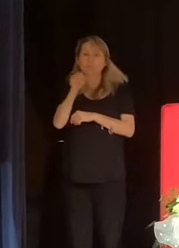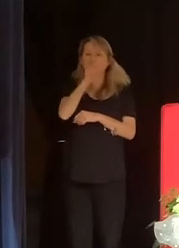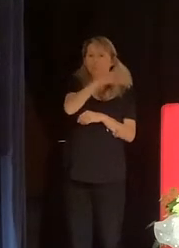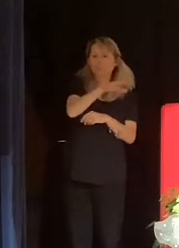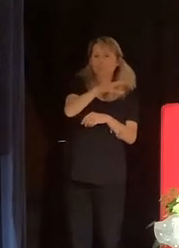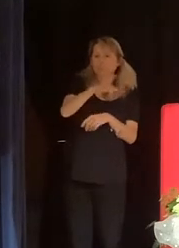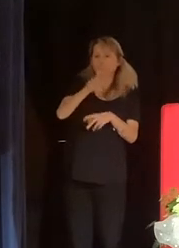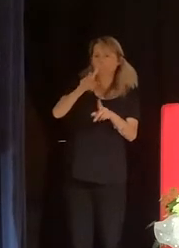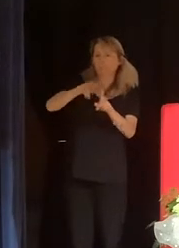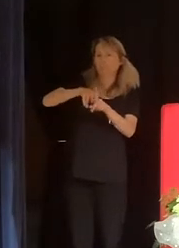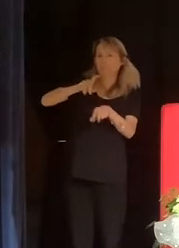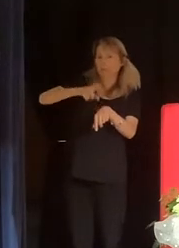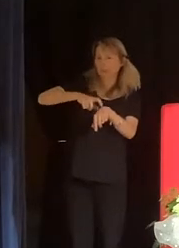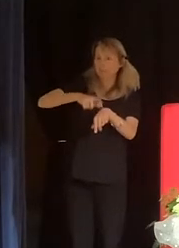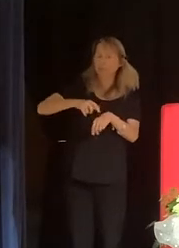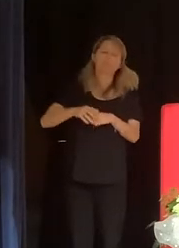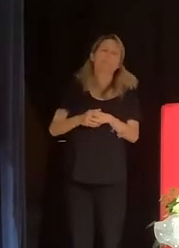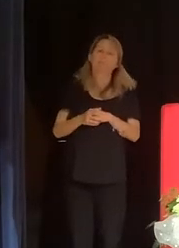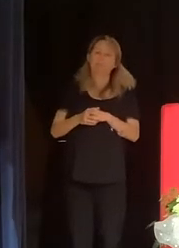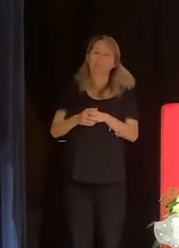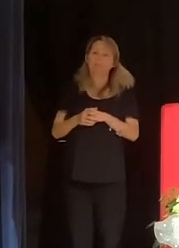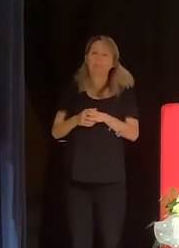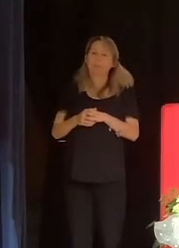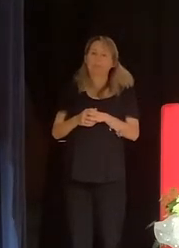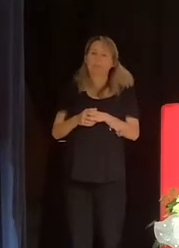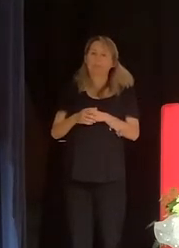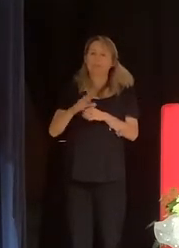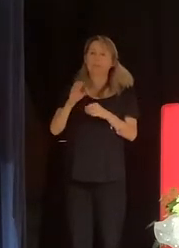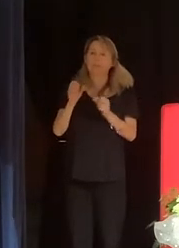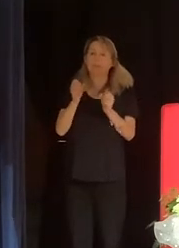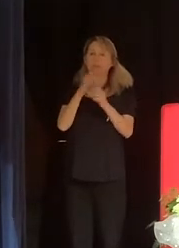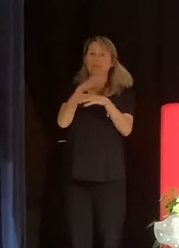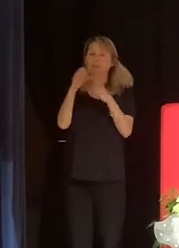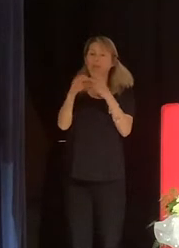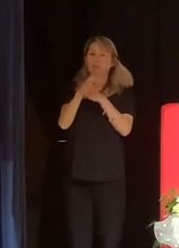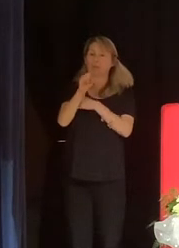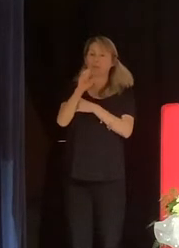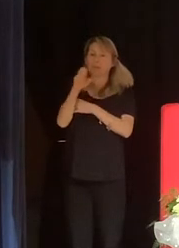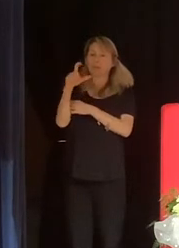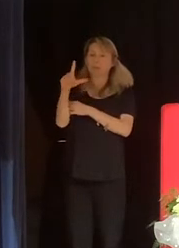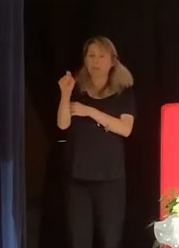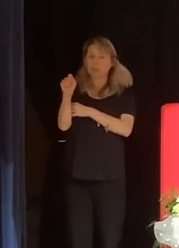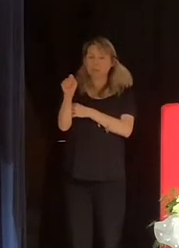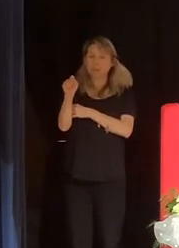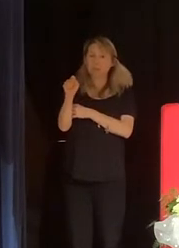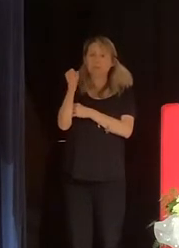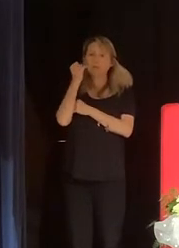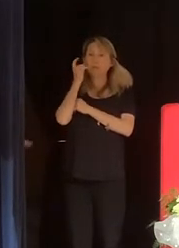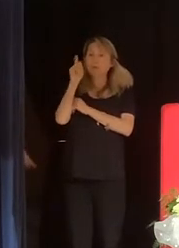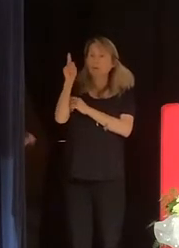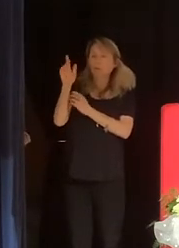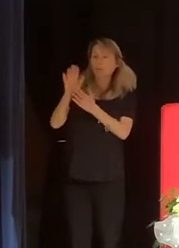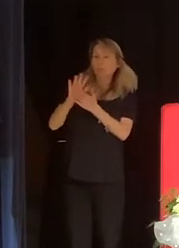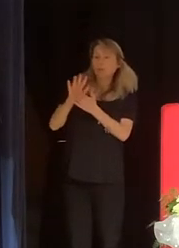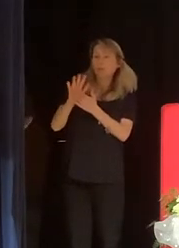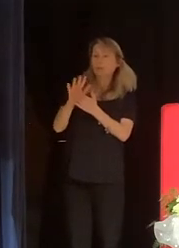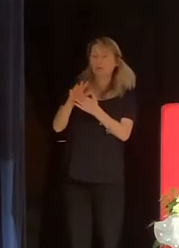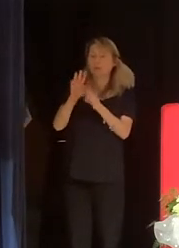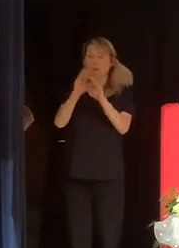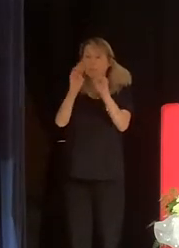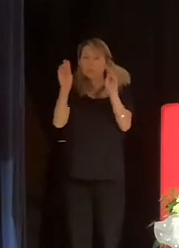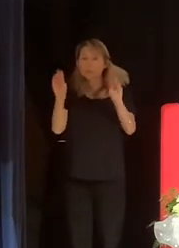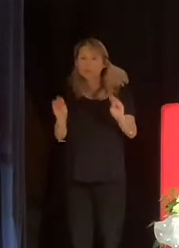determine. Sign up with Easter Seals so that when you attend movies, museum, or